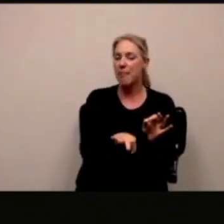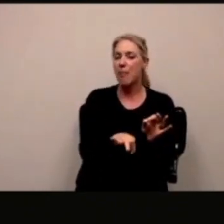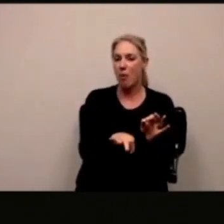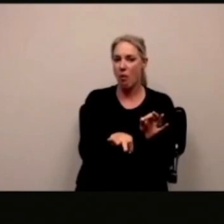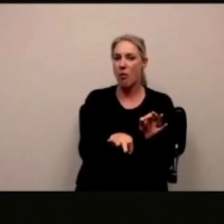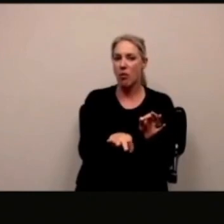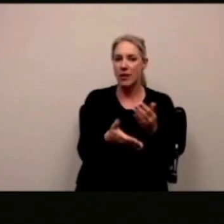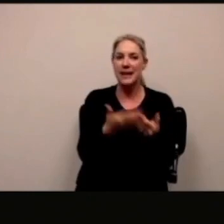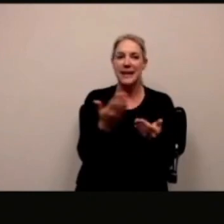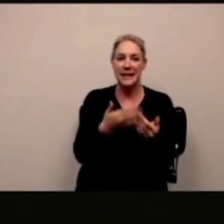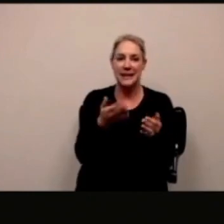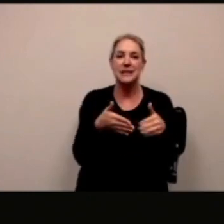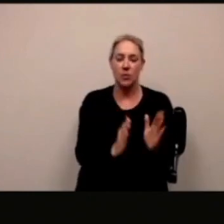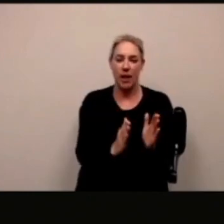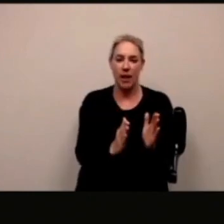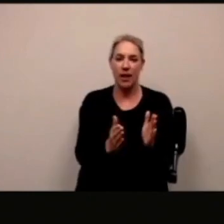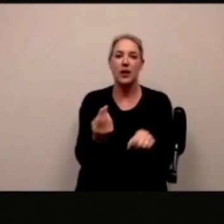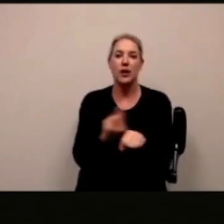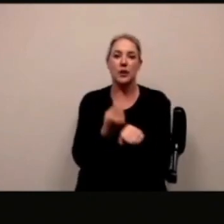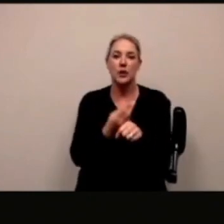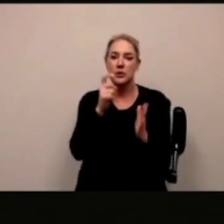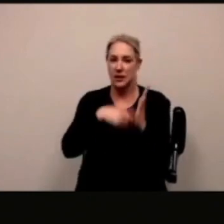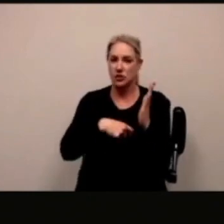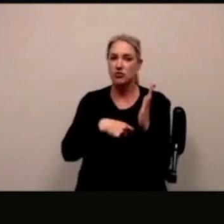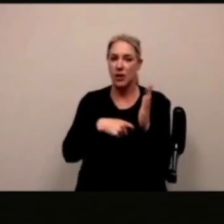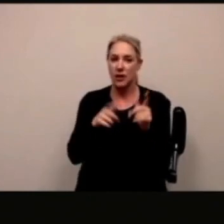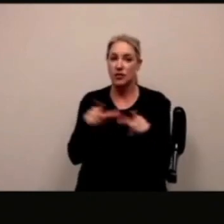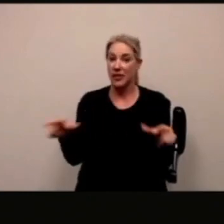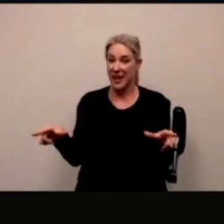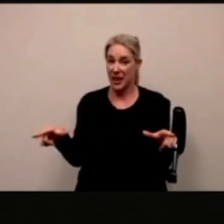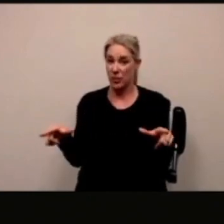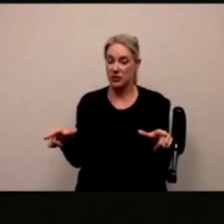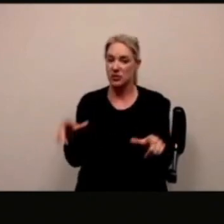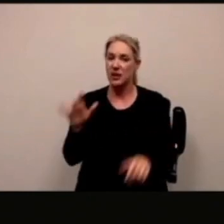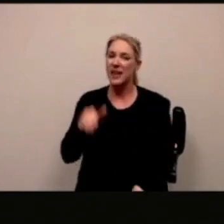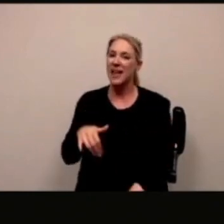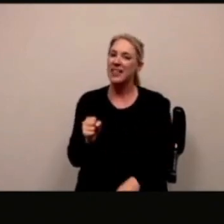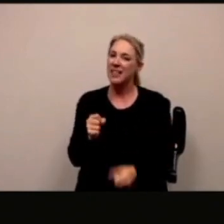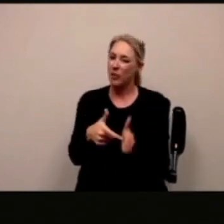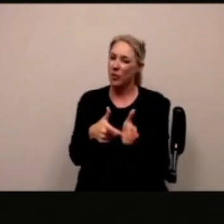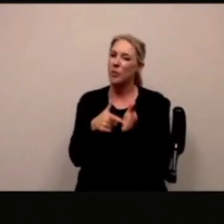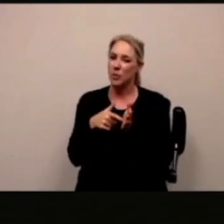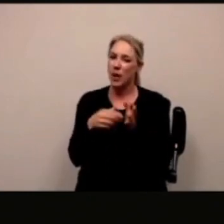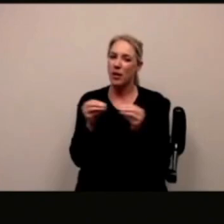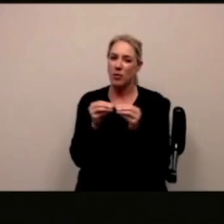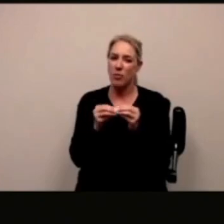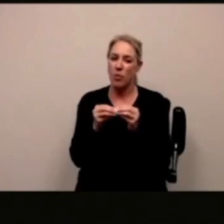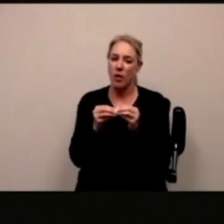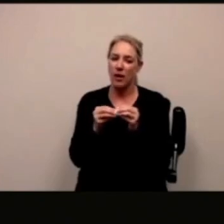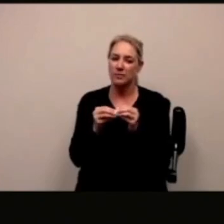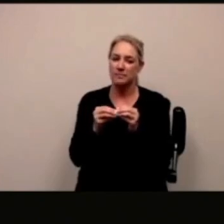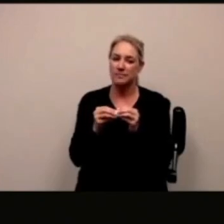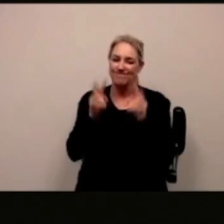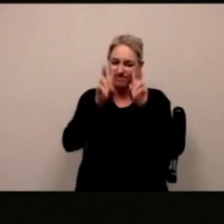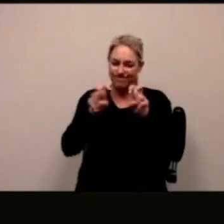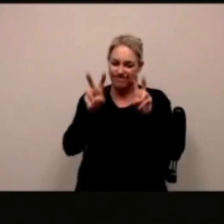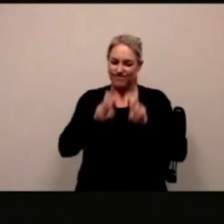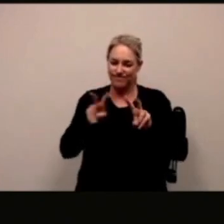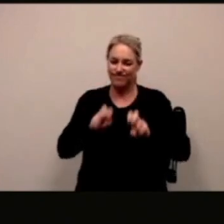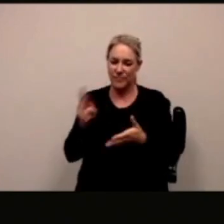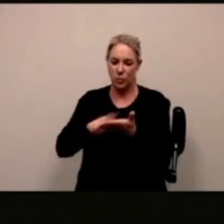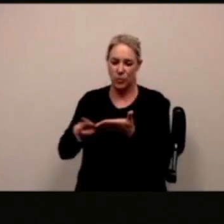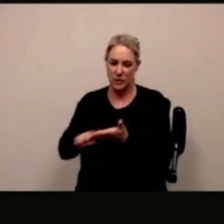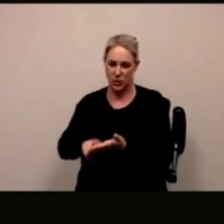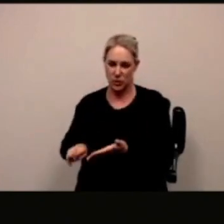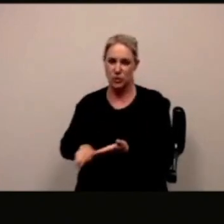Scratch? And I think that will take more exploration. It's again that trade-off of like adding